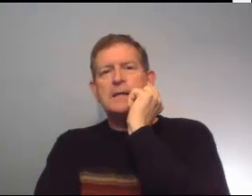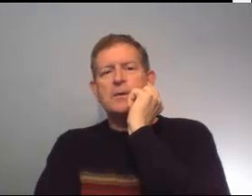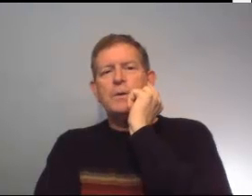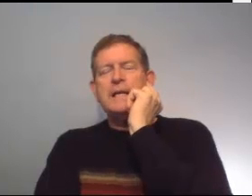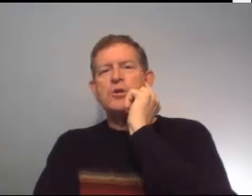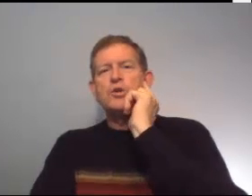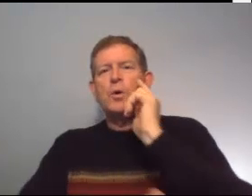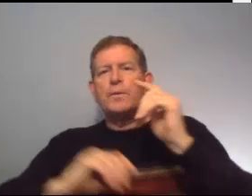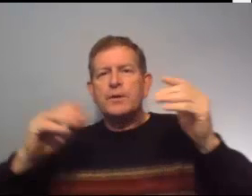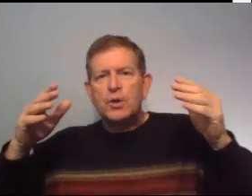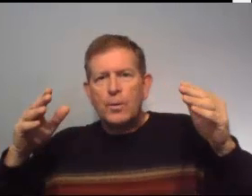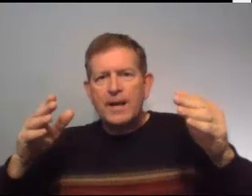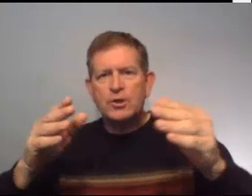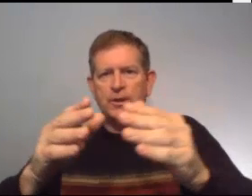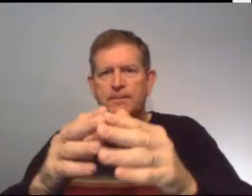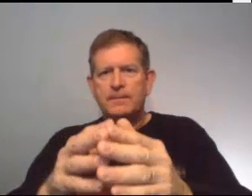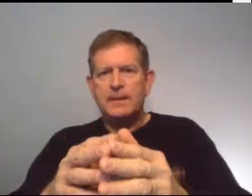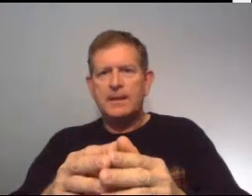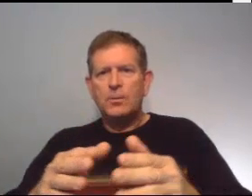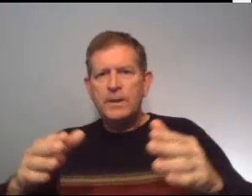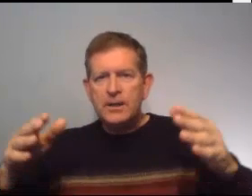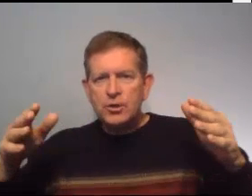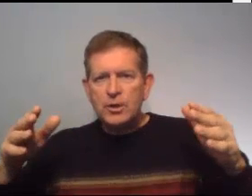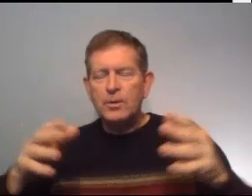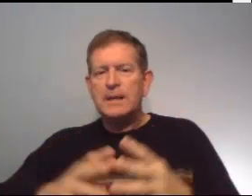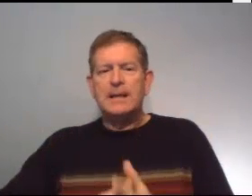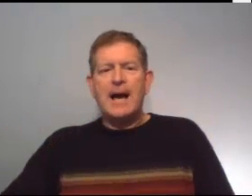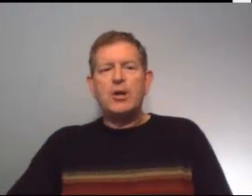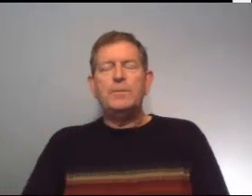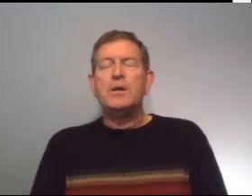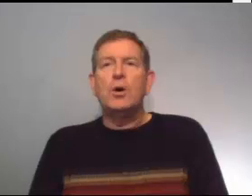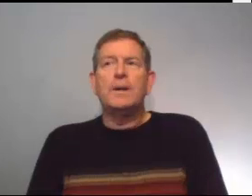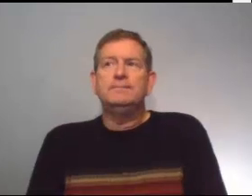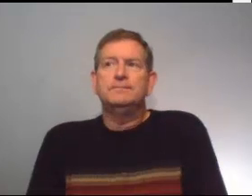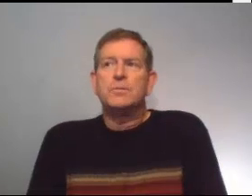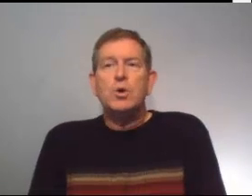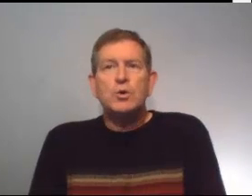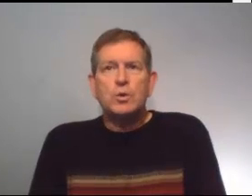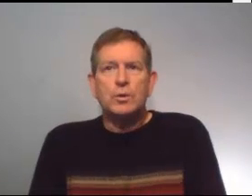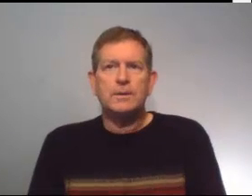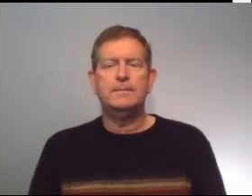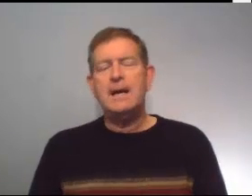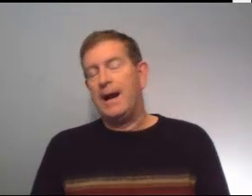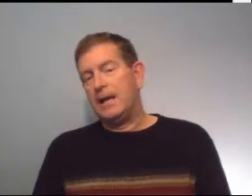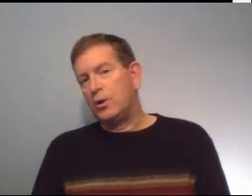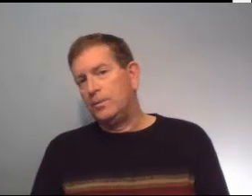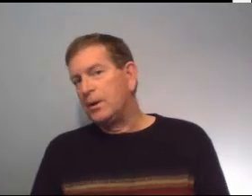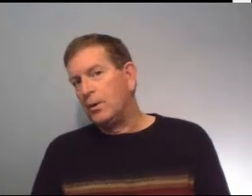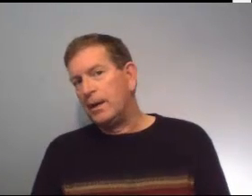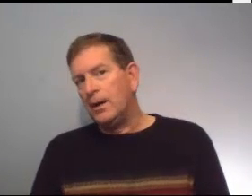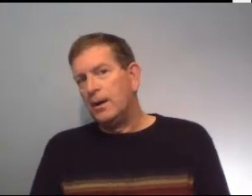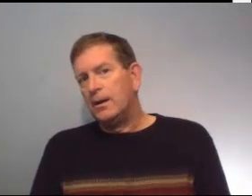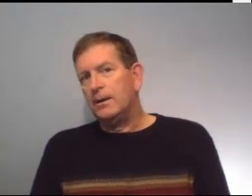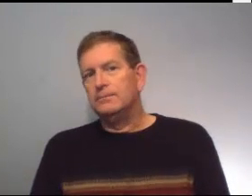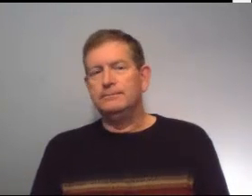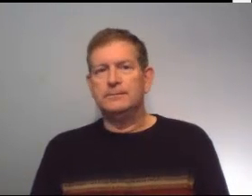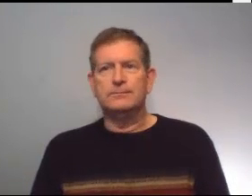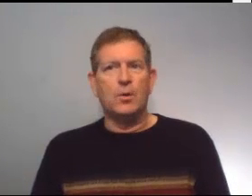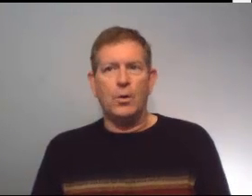Well, it's because we need to show direction. We need to show, I could be going to school, I could be